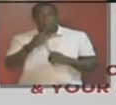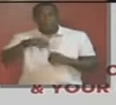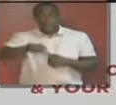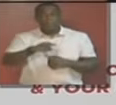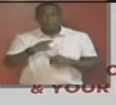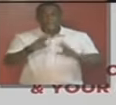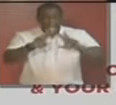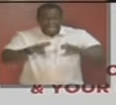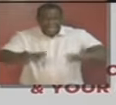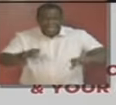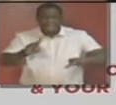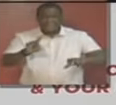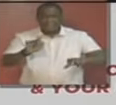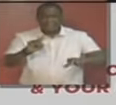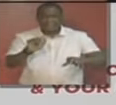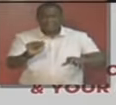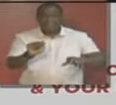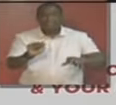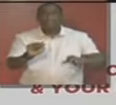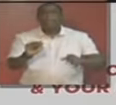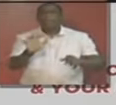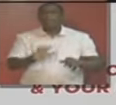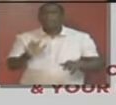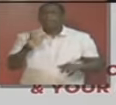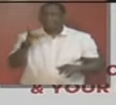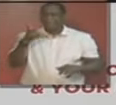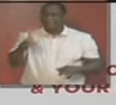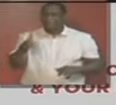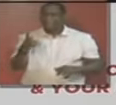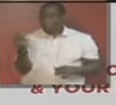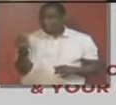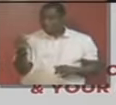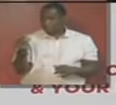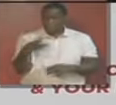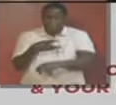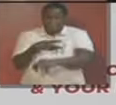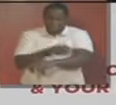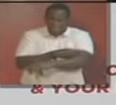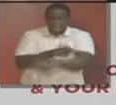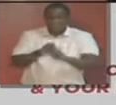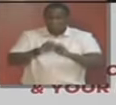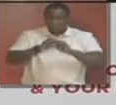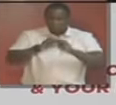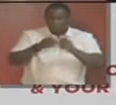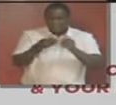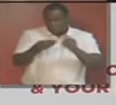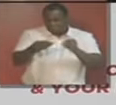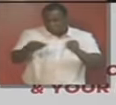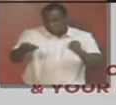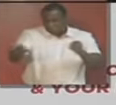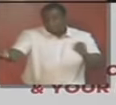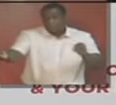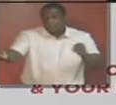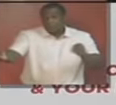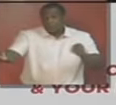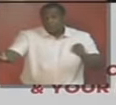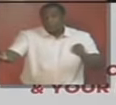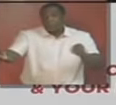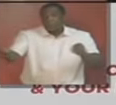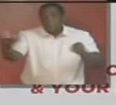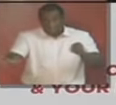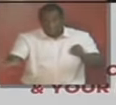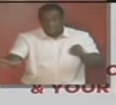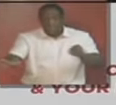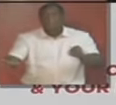had approximately 17 million vaccines distributed at the point in time when they raised this particular